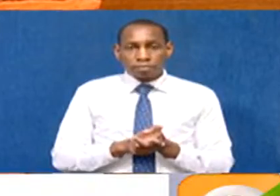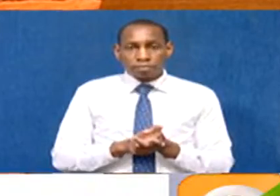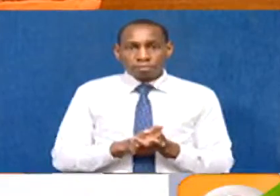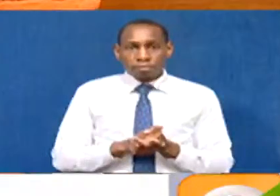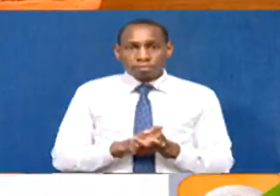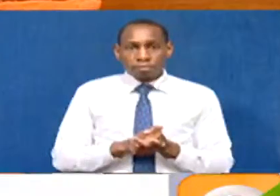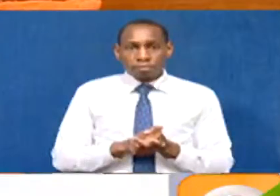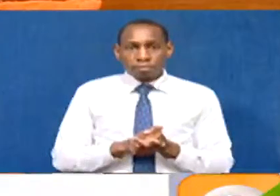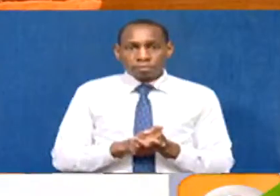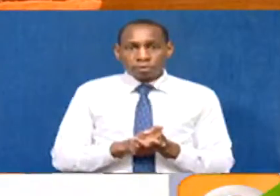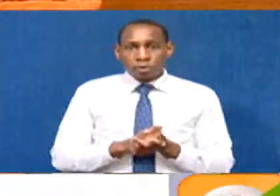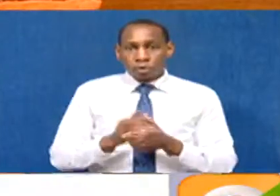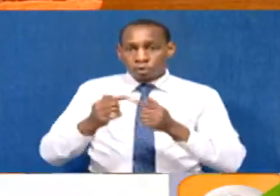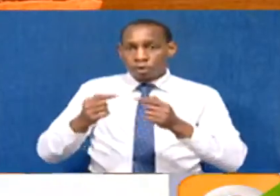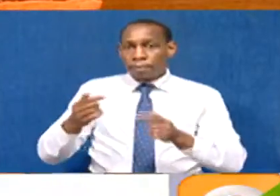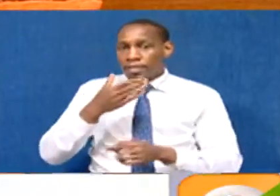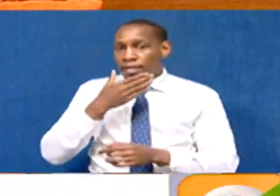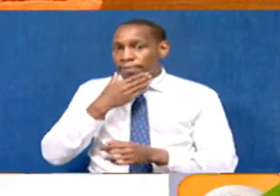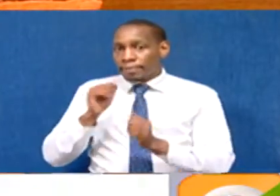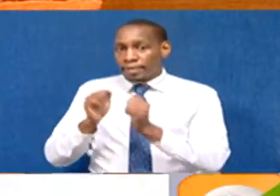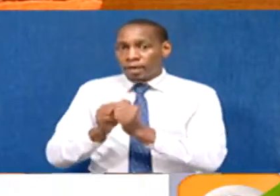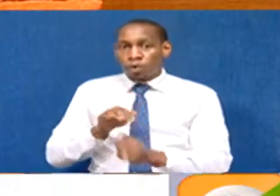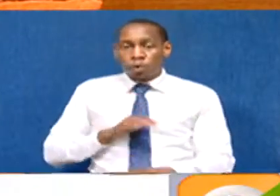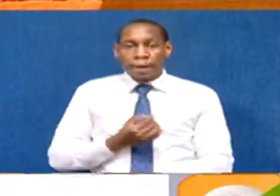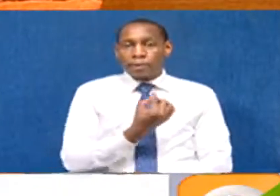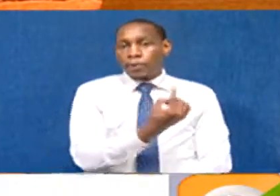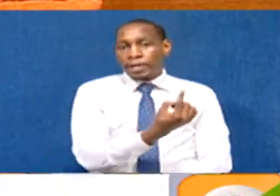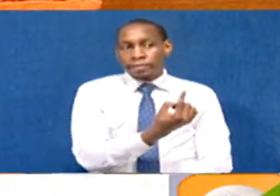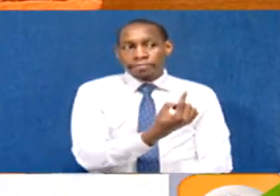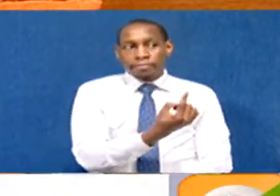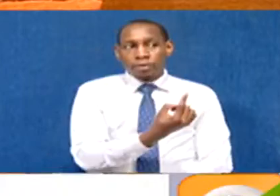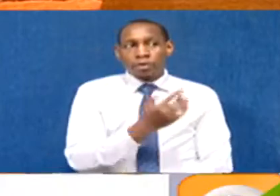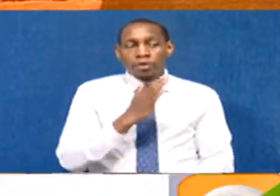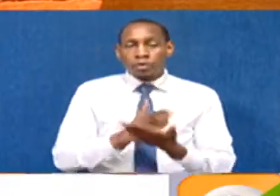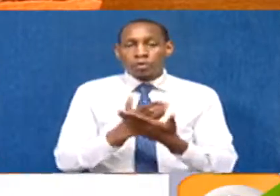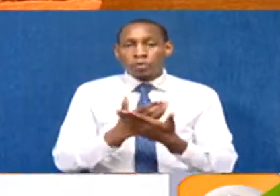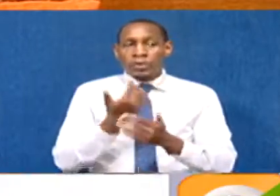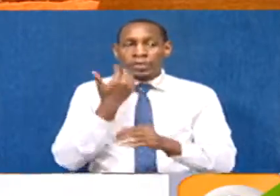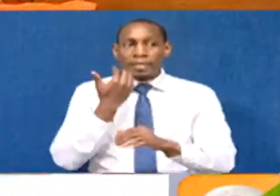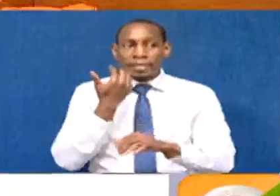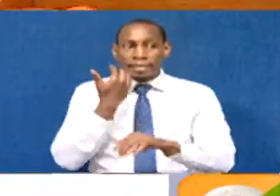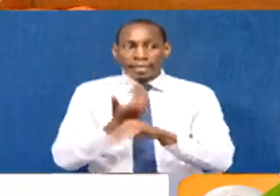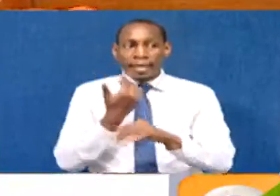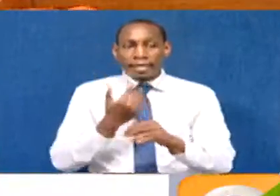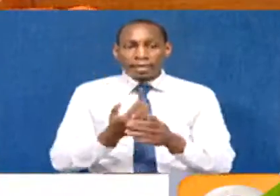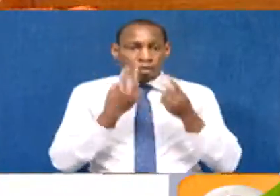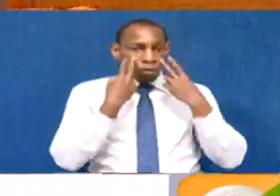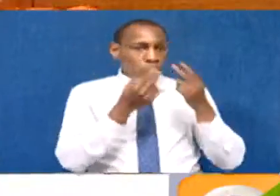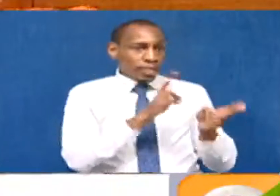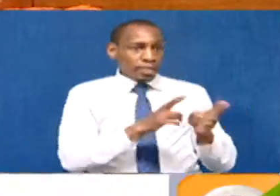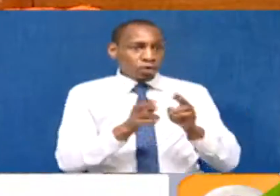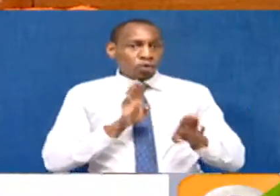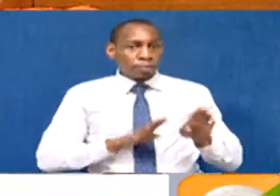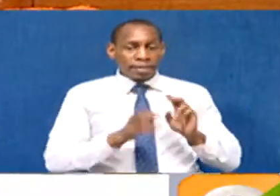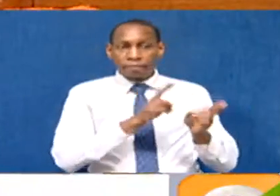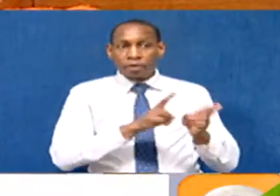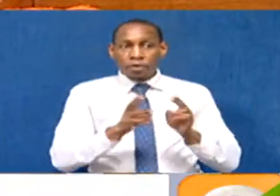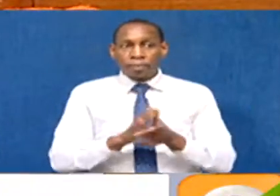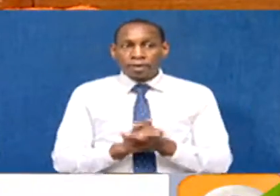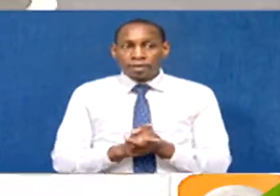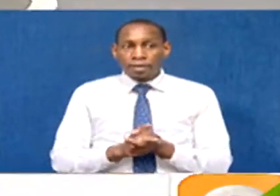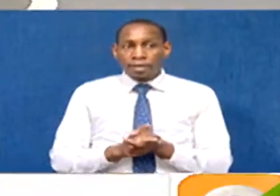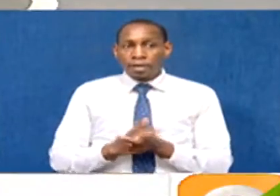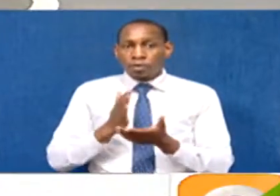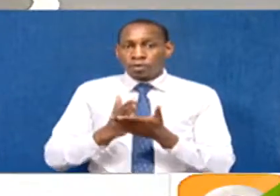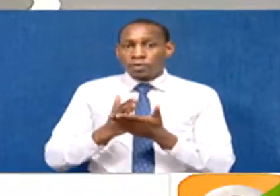are handling 10 men, one woman. So it becomes very difficult to appear normal or to behave normal. Will that